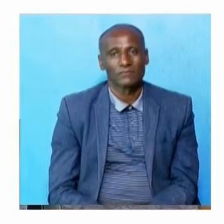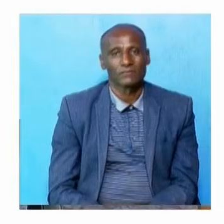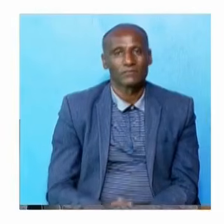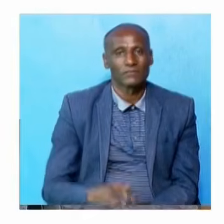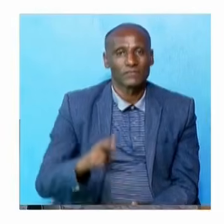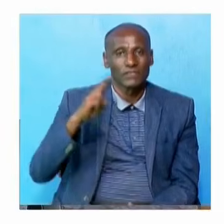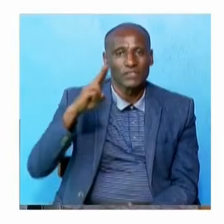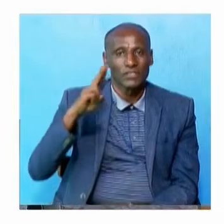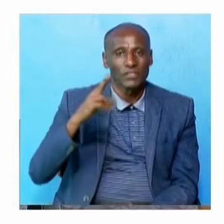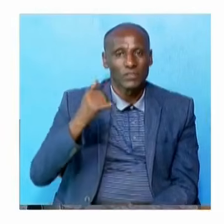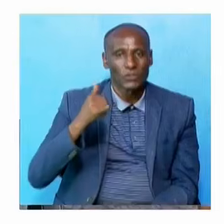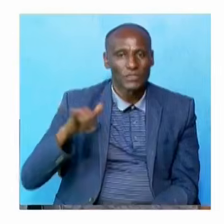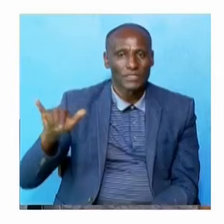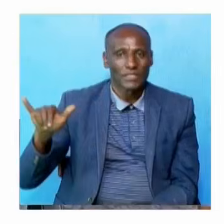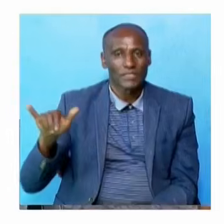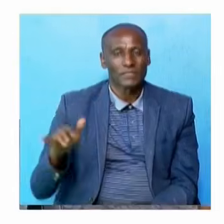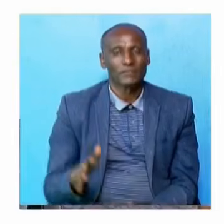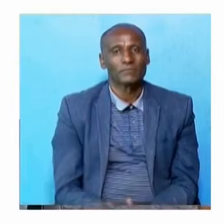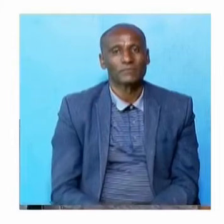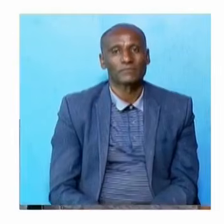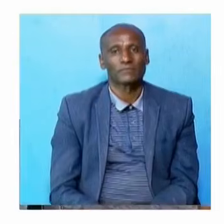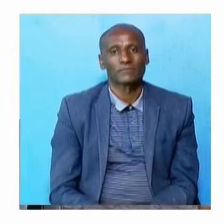using